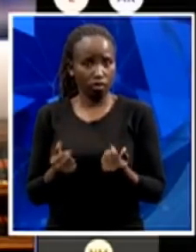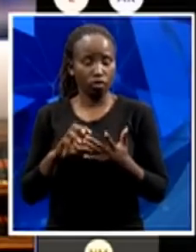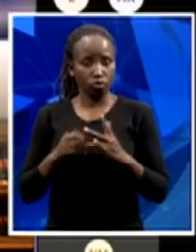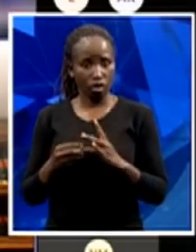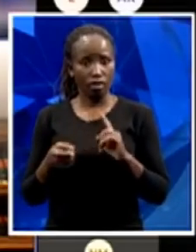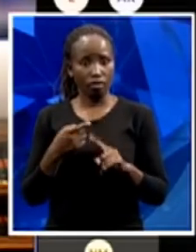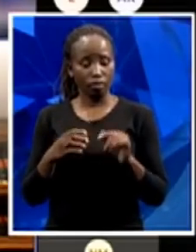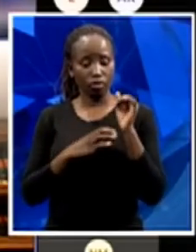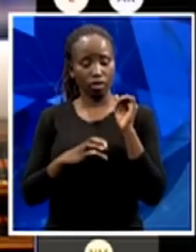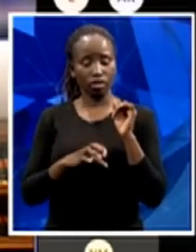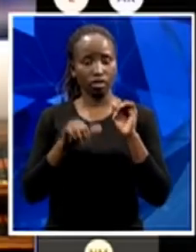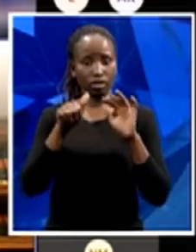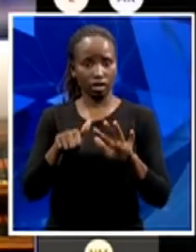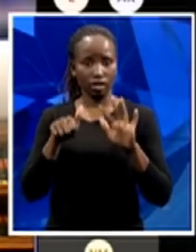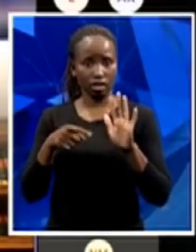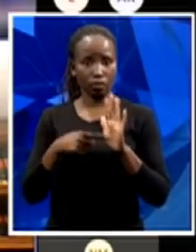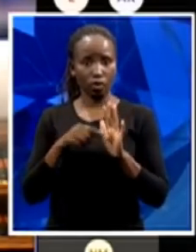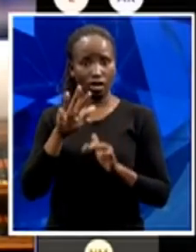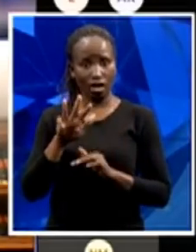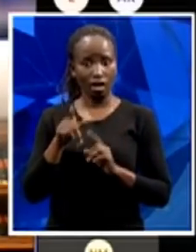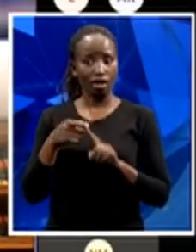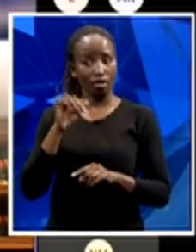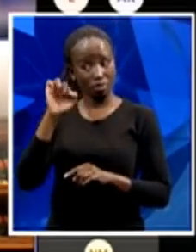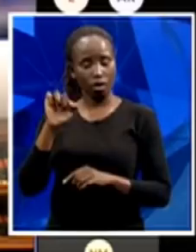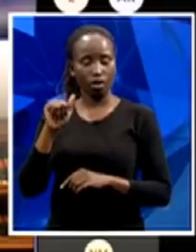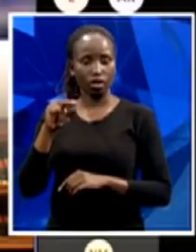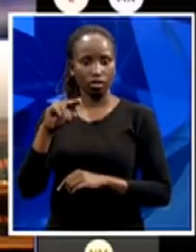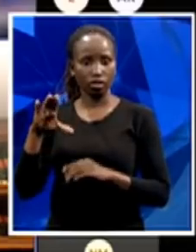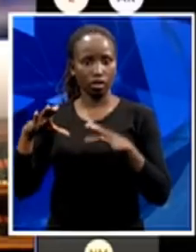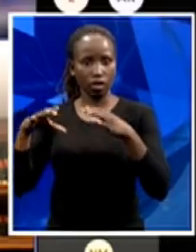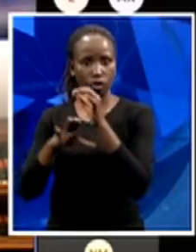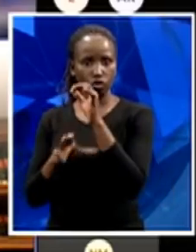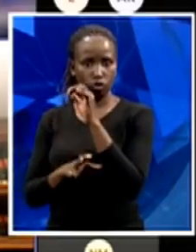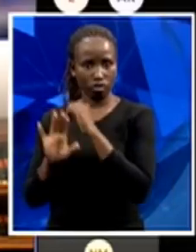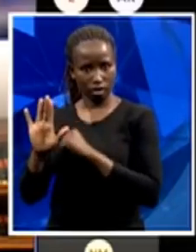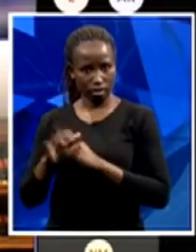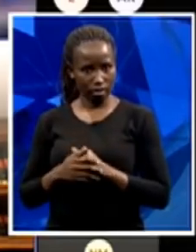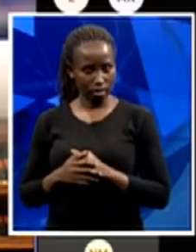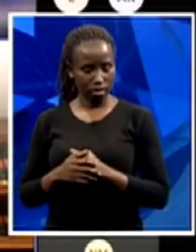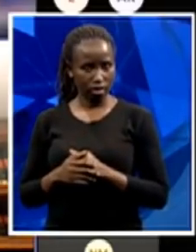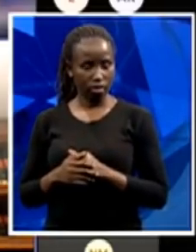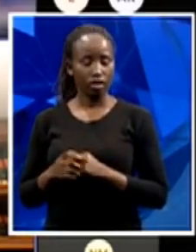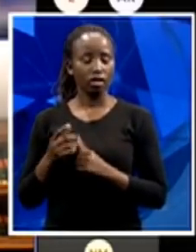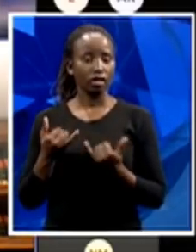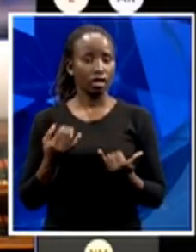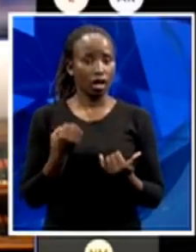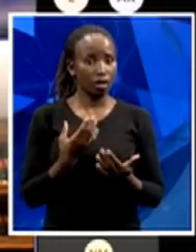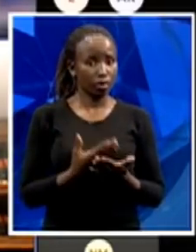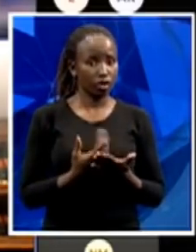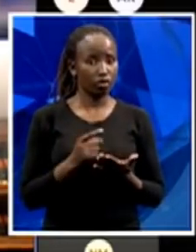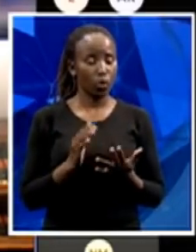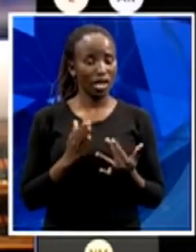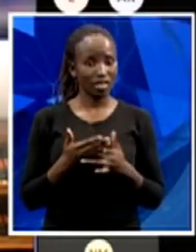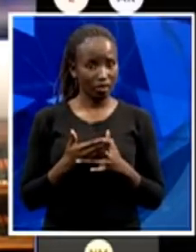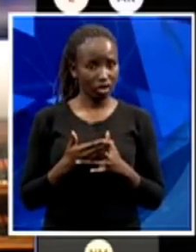the ANC's Constitution. In opposing the application for intervention, the ANC